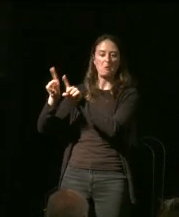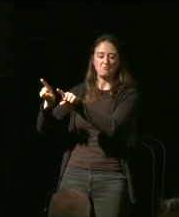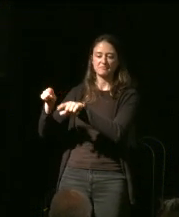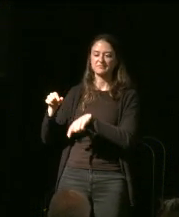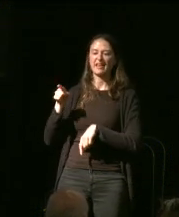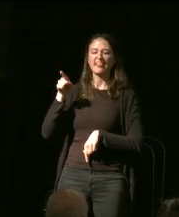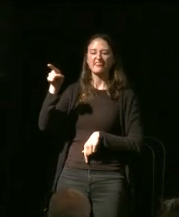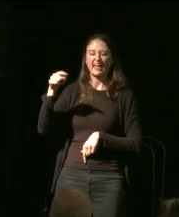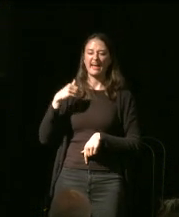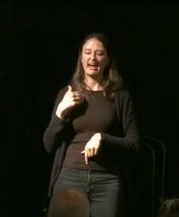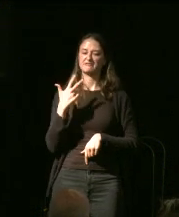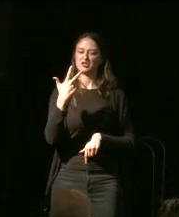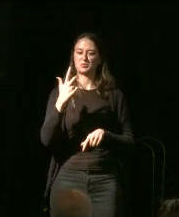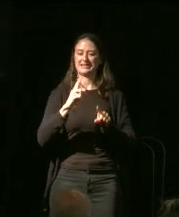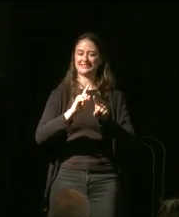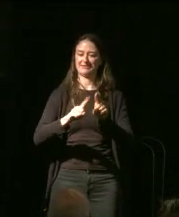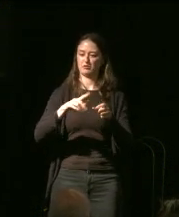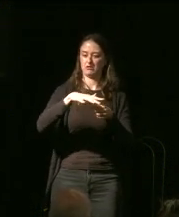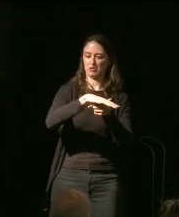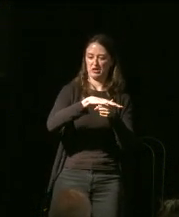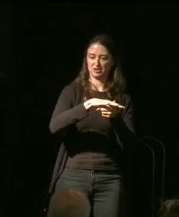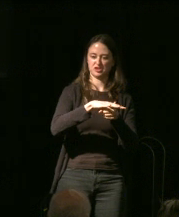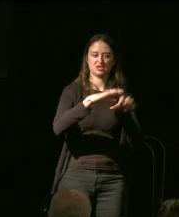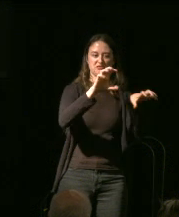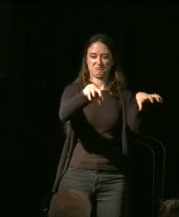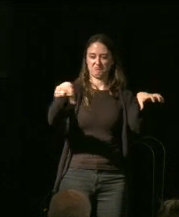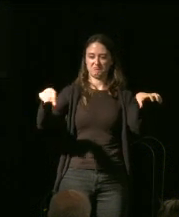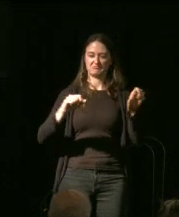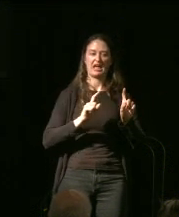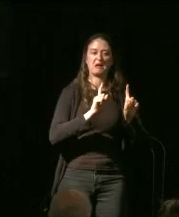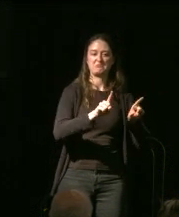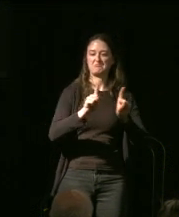locations that the study is taking place in.